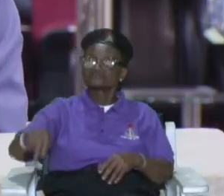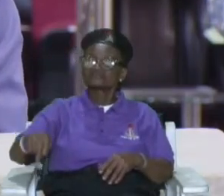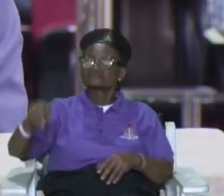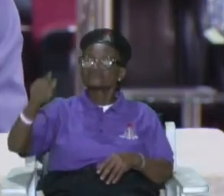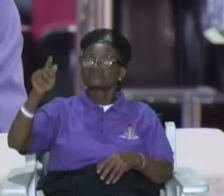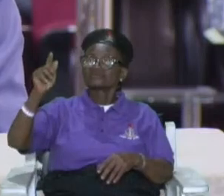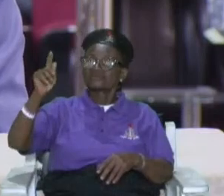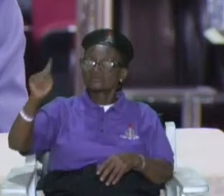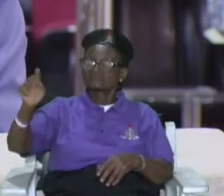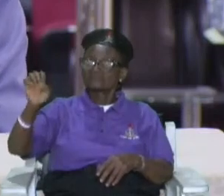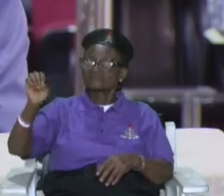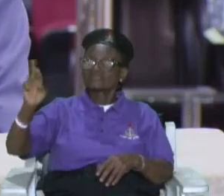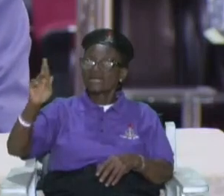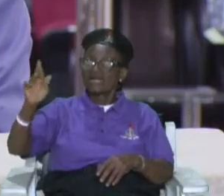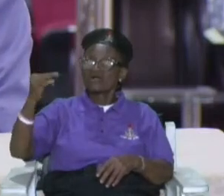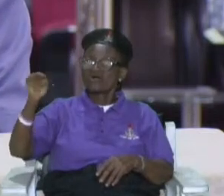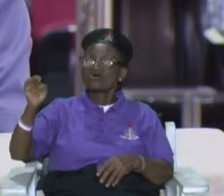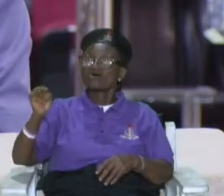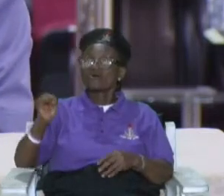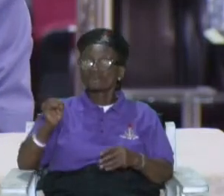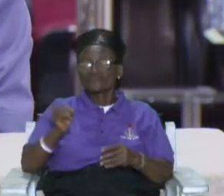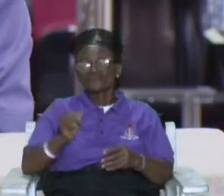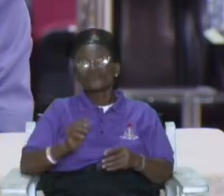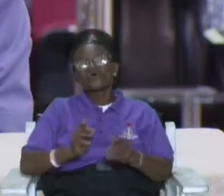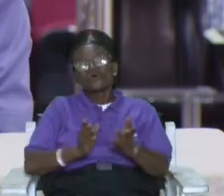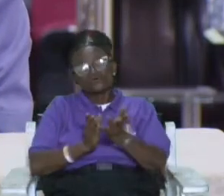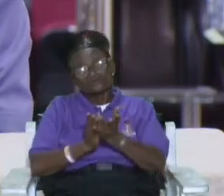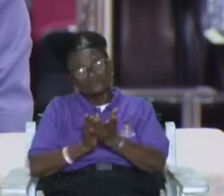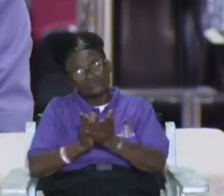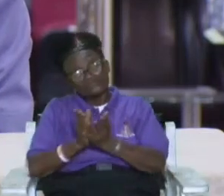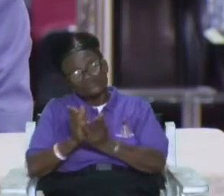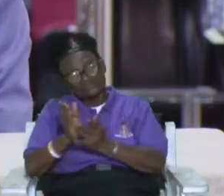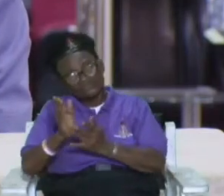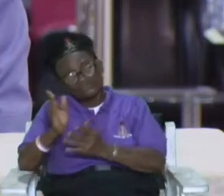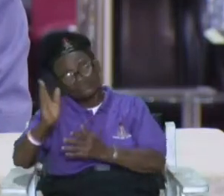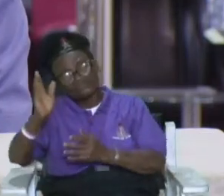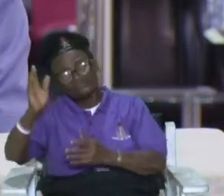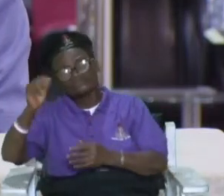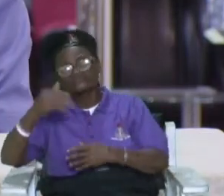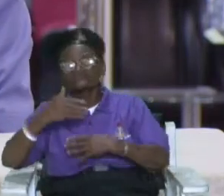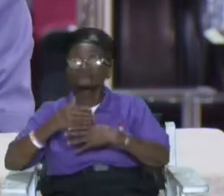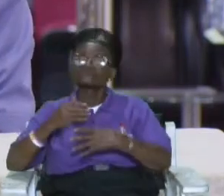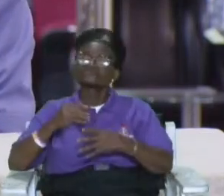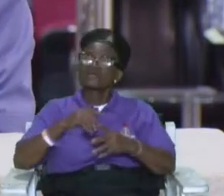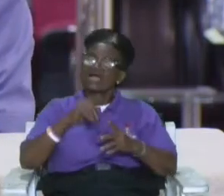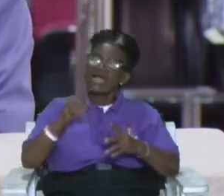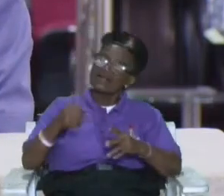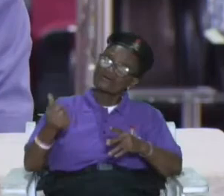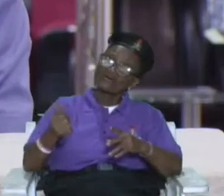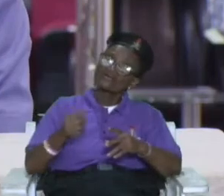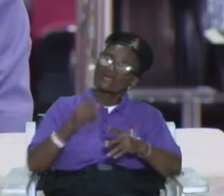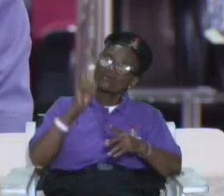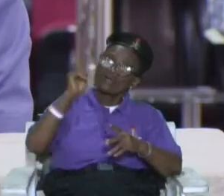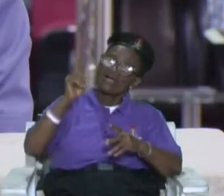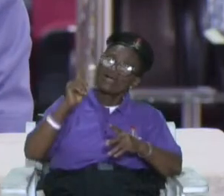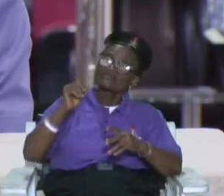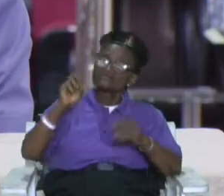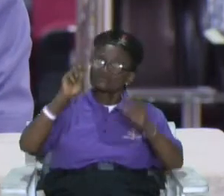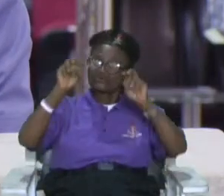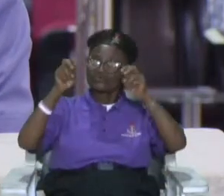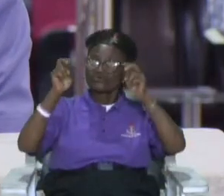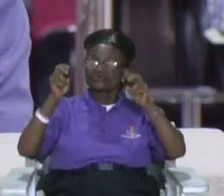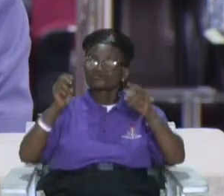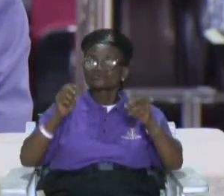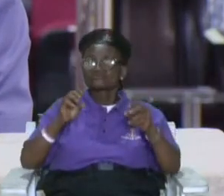Another one of my children quoted Psalm 110 from verse 1 to 2. Psalm 110